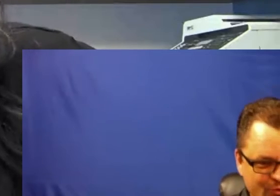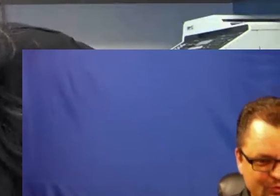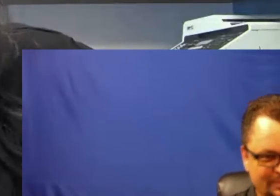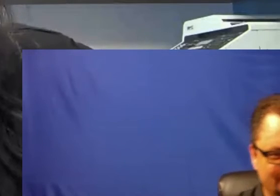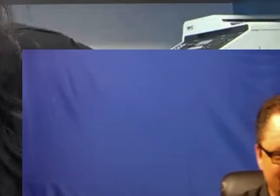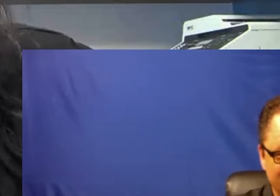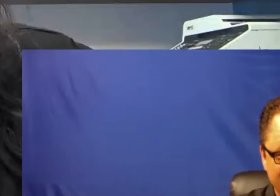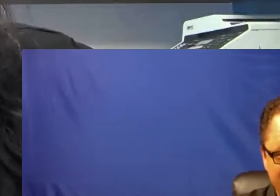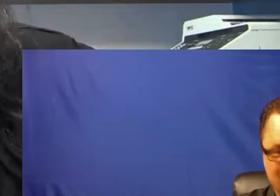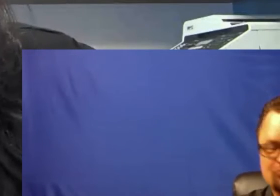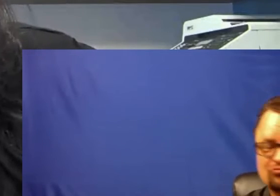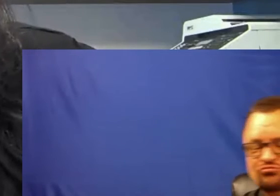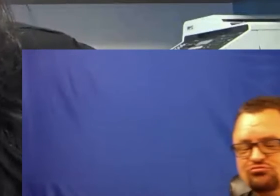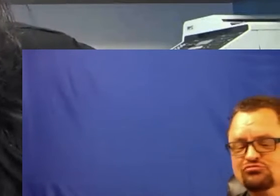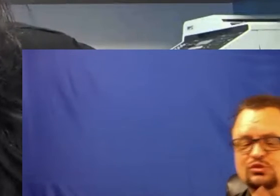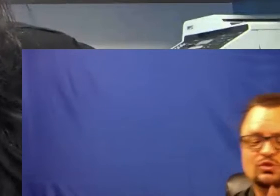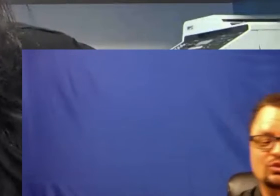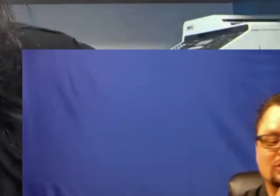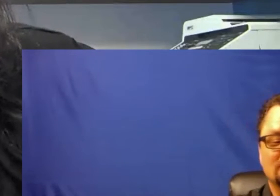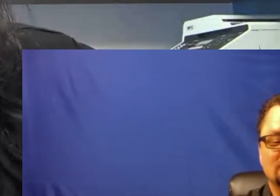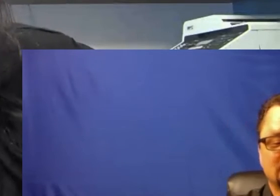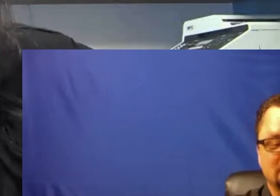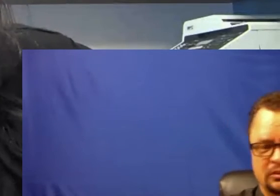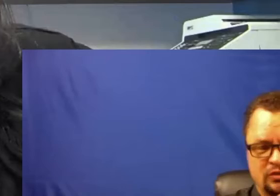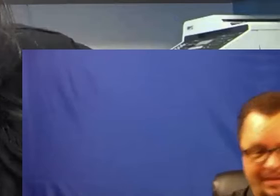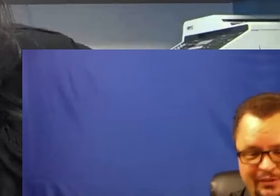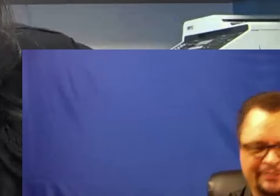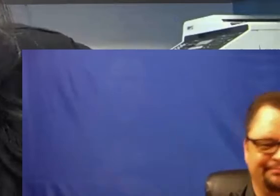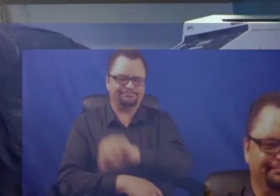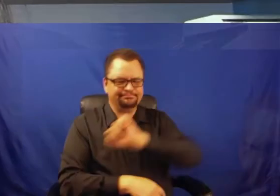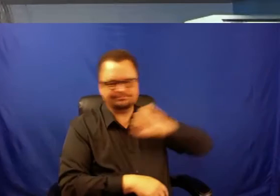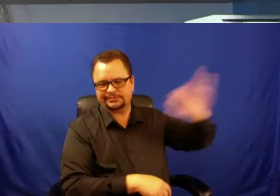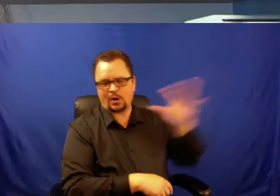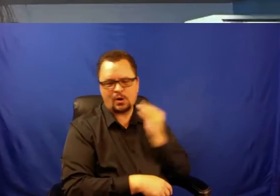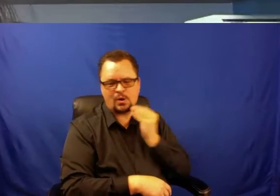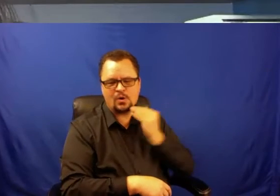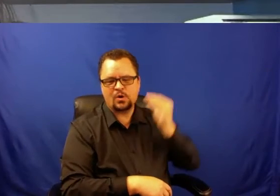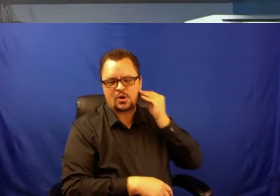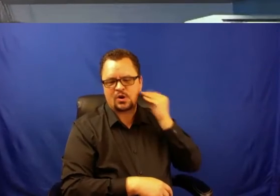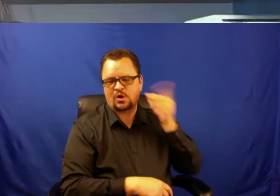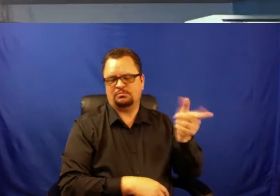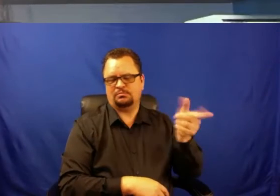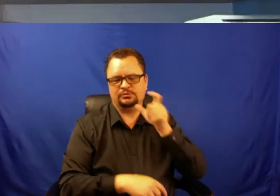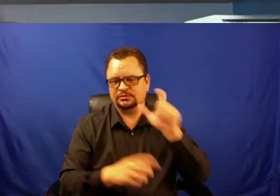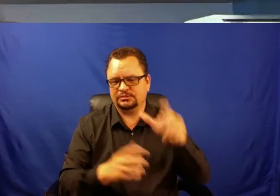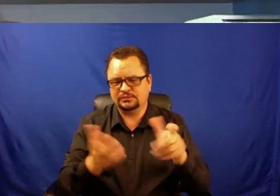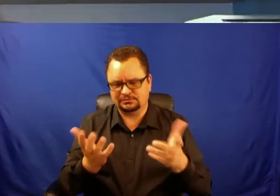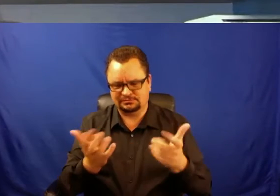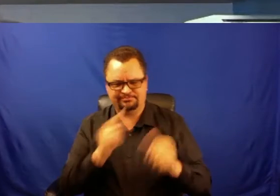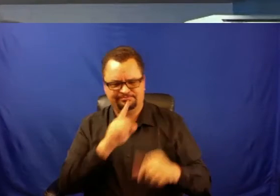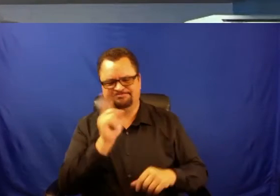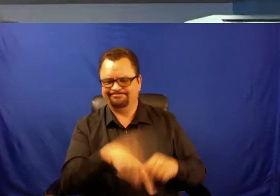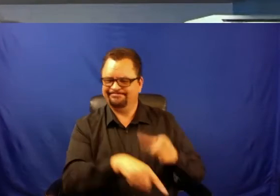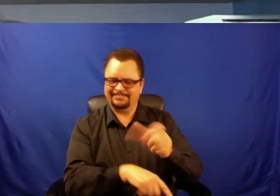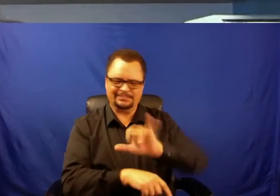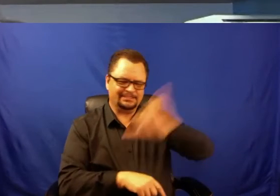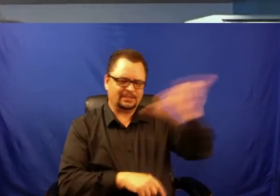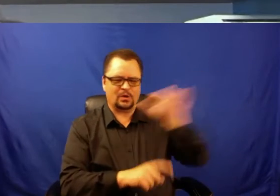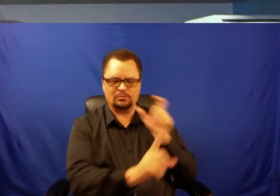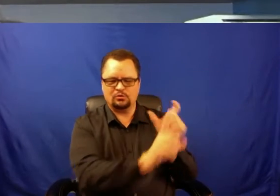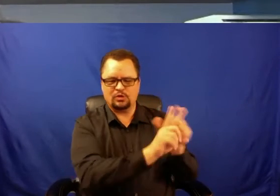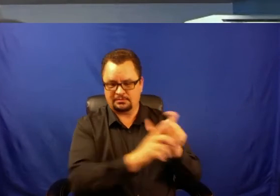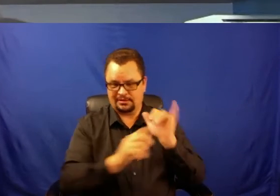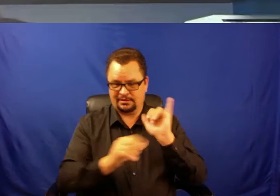exposure has been huge. And so for us, a mask mandate made that major switch, and school is as normal as it can be at this point.